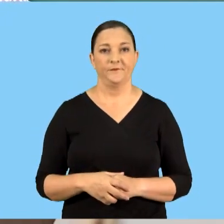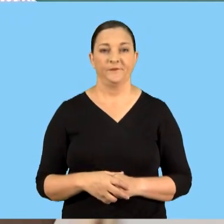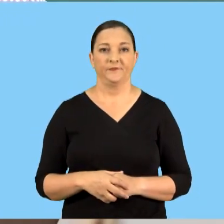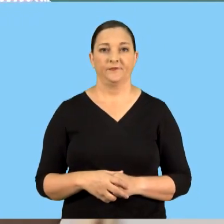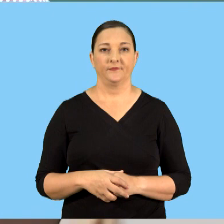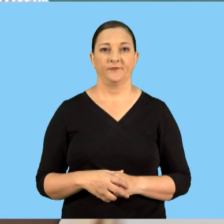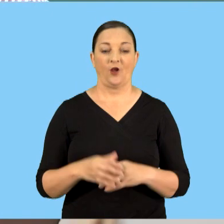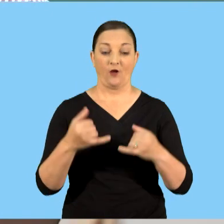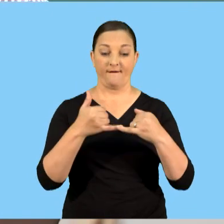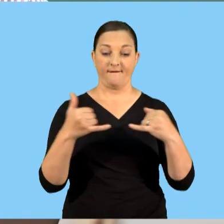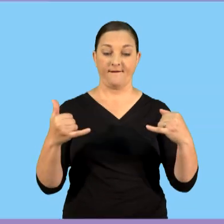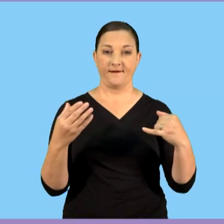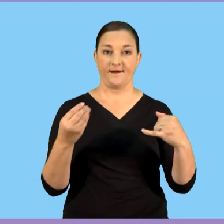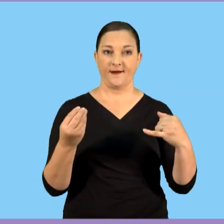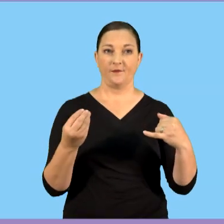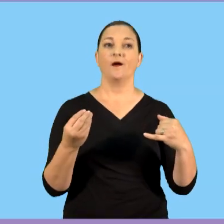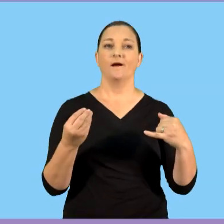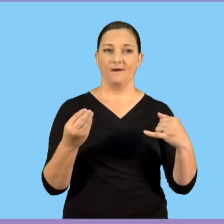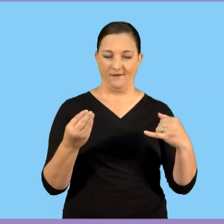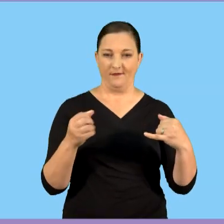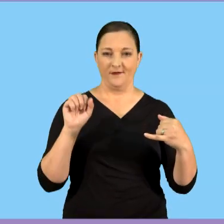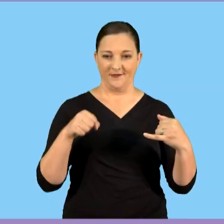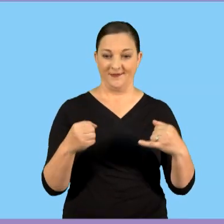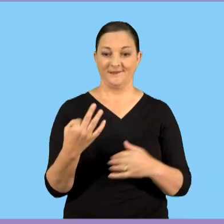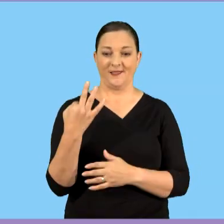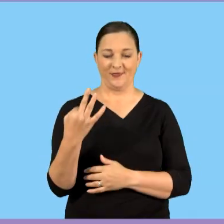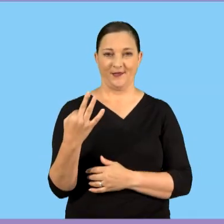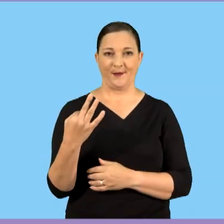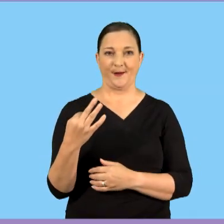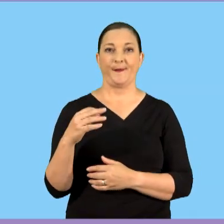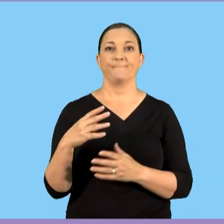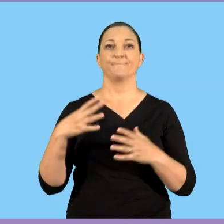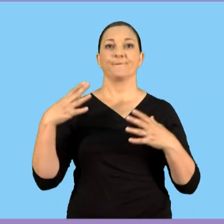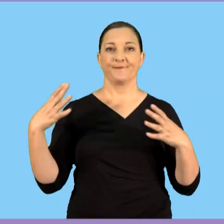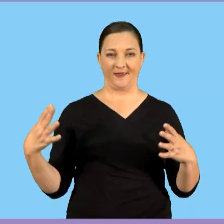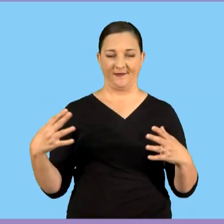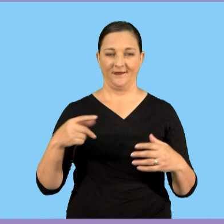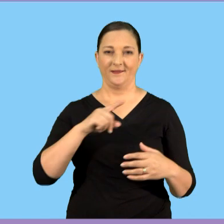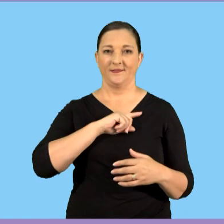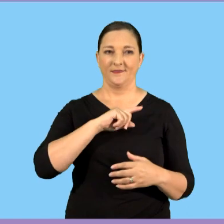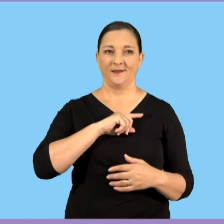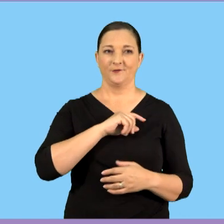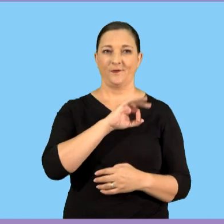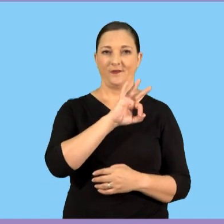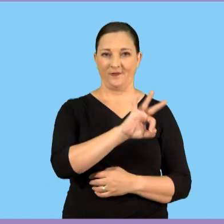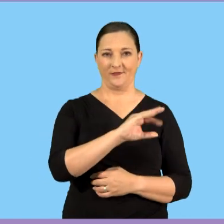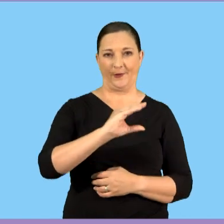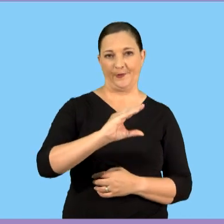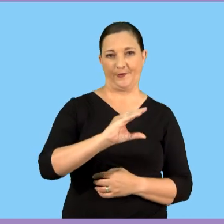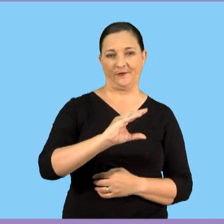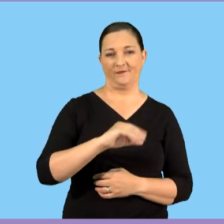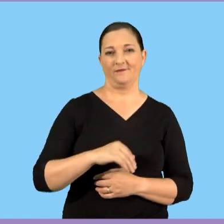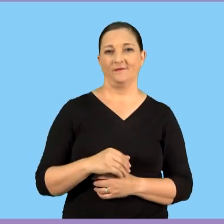think? Yes, 3 is bigger than 1. So it means that the expression here